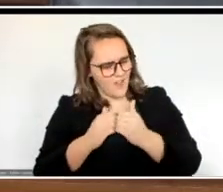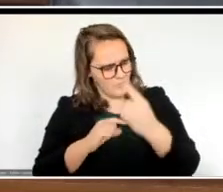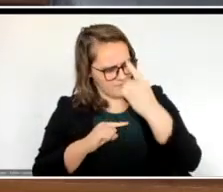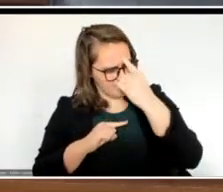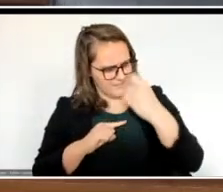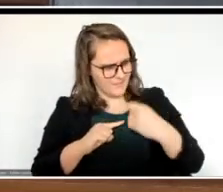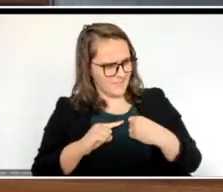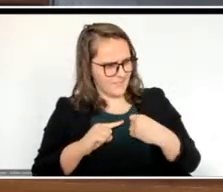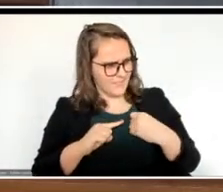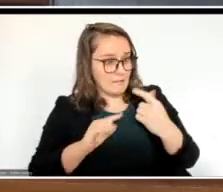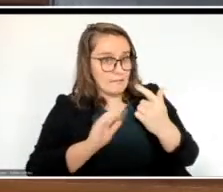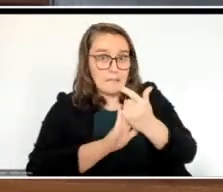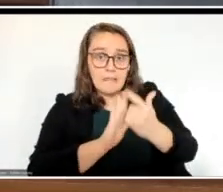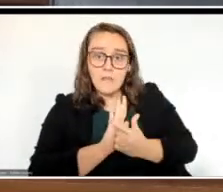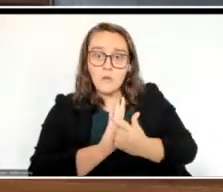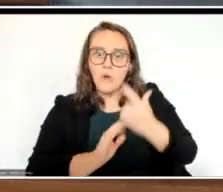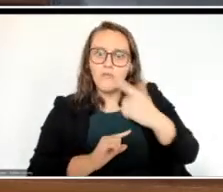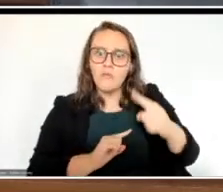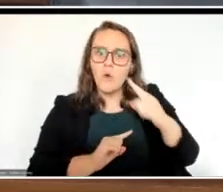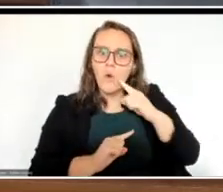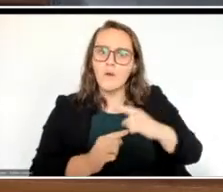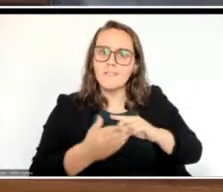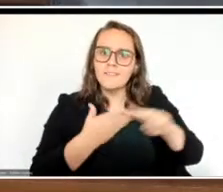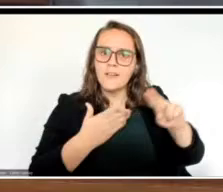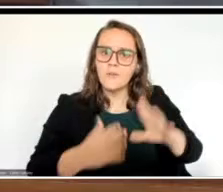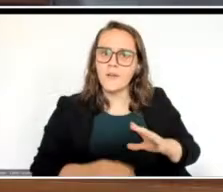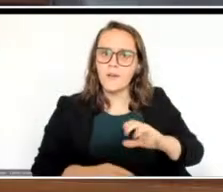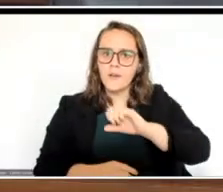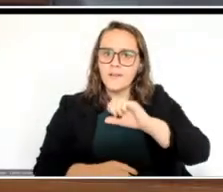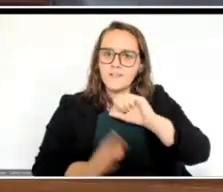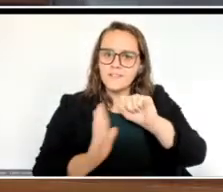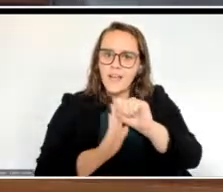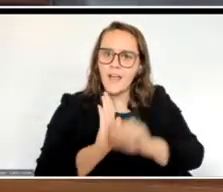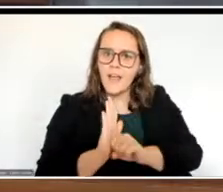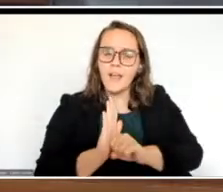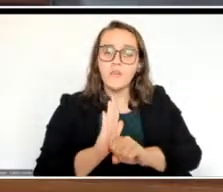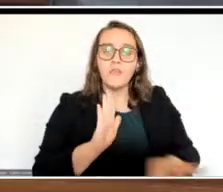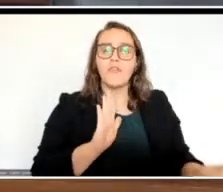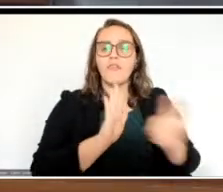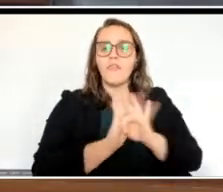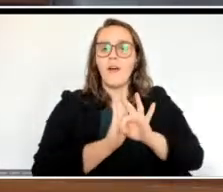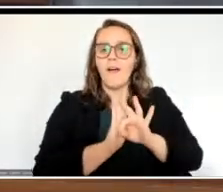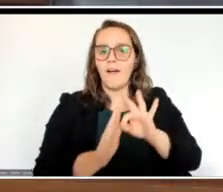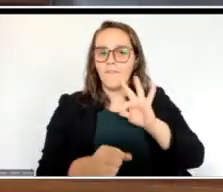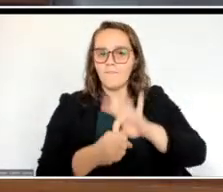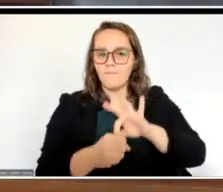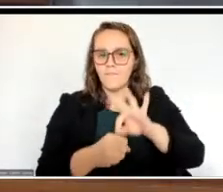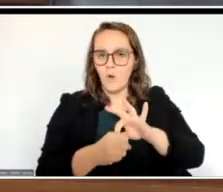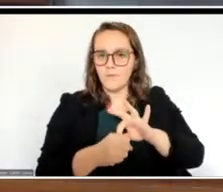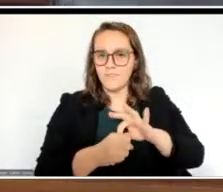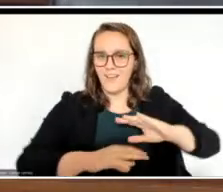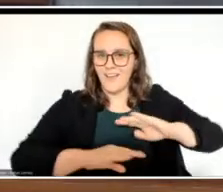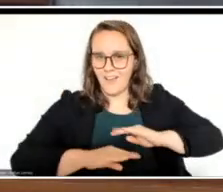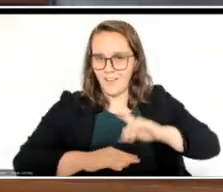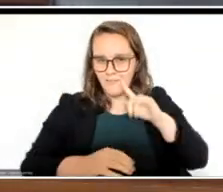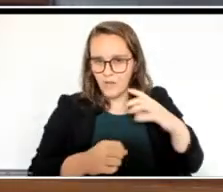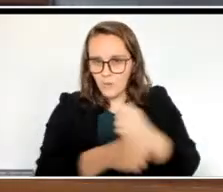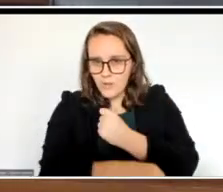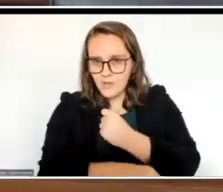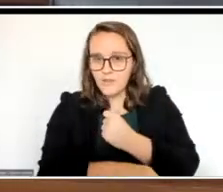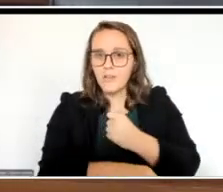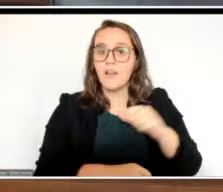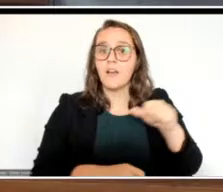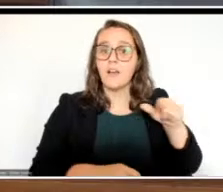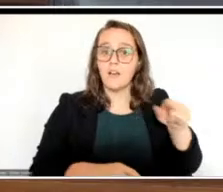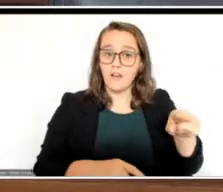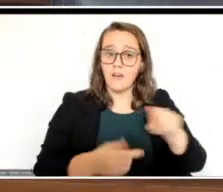votes the president needed in order to win. Secretary Raffensperger told the president the truth, that he lost the election in